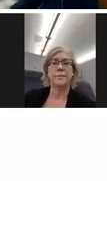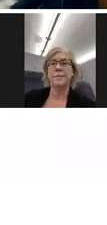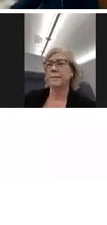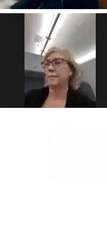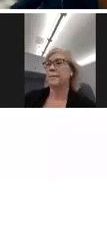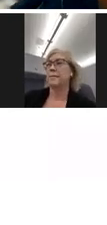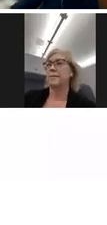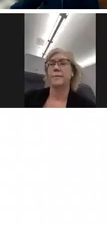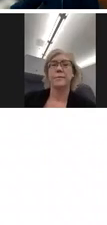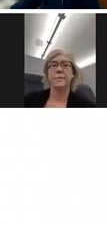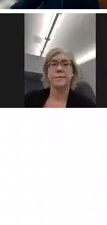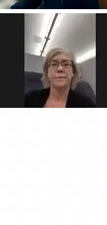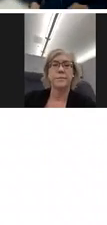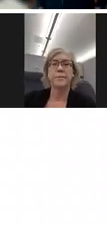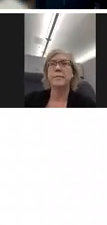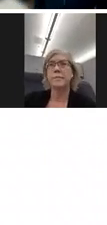William.